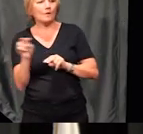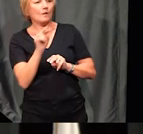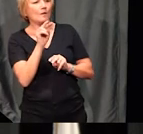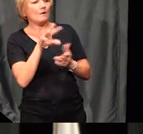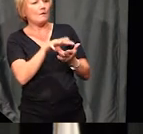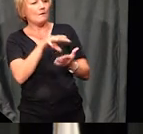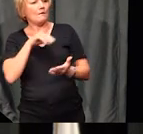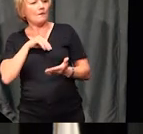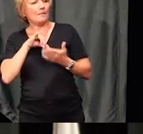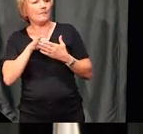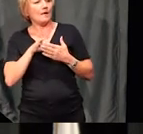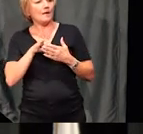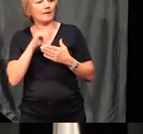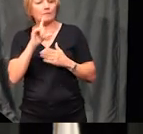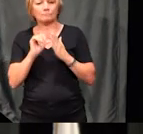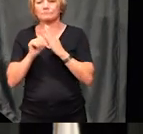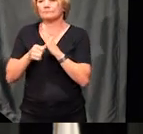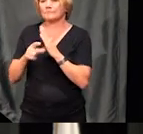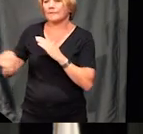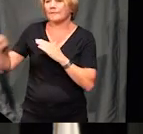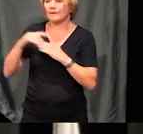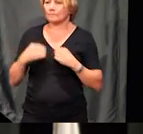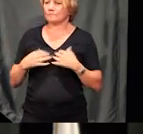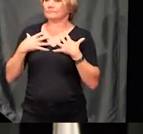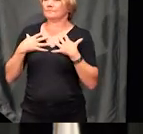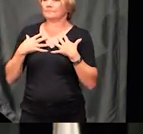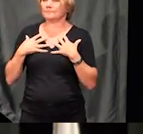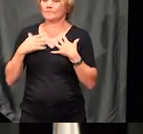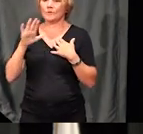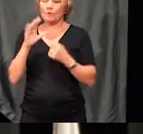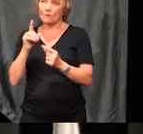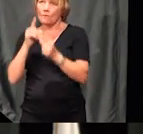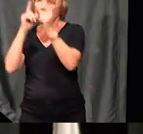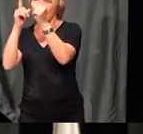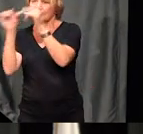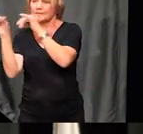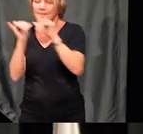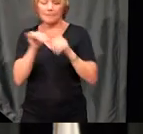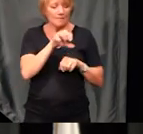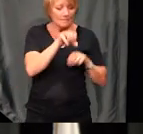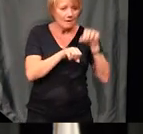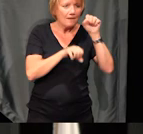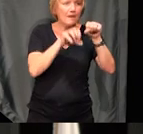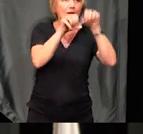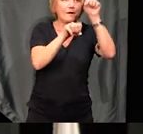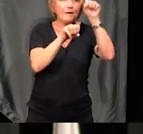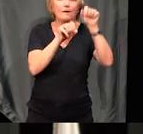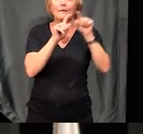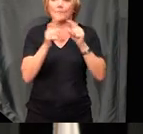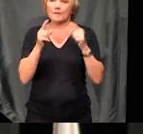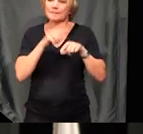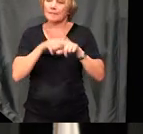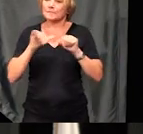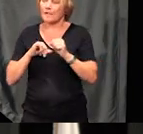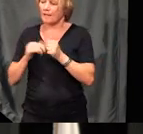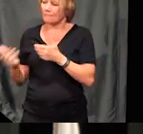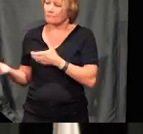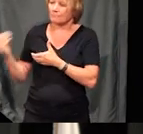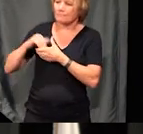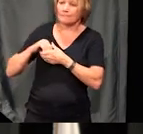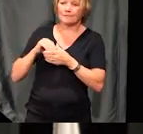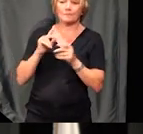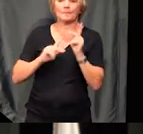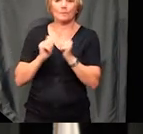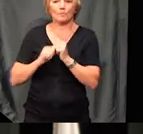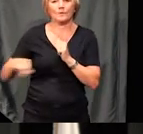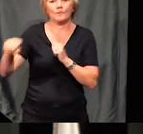lives with lasting improvement. Climb up your ladder, but bring as many as many people as you can